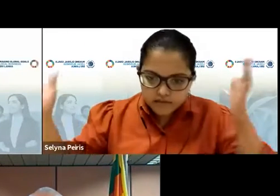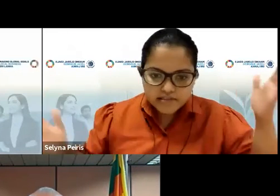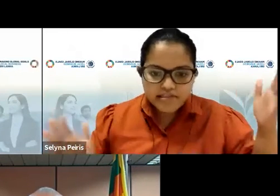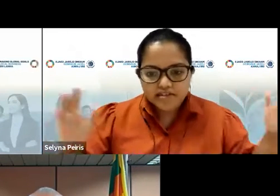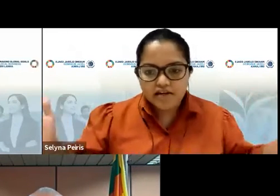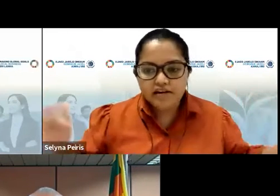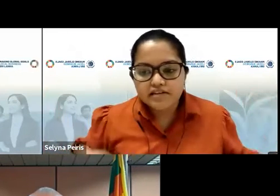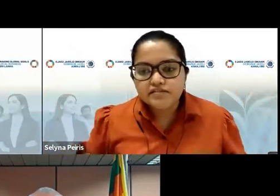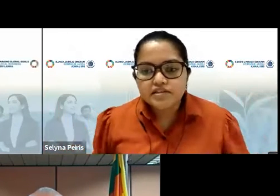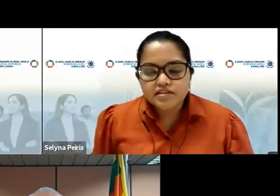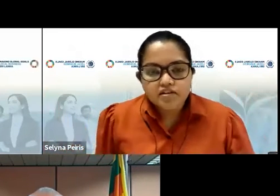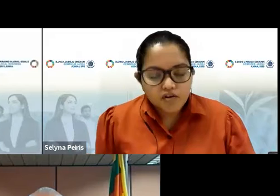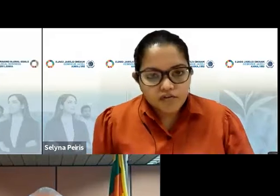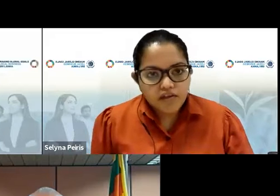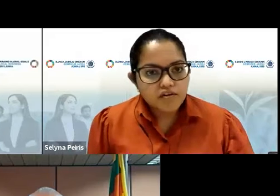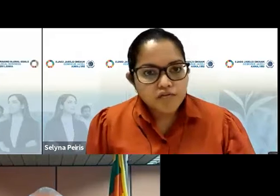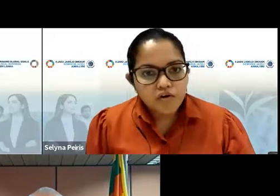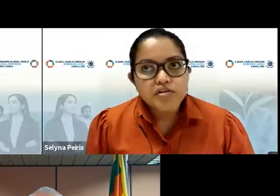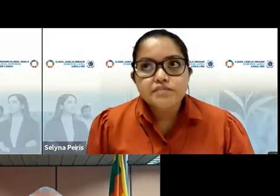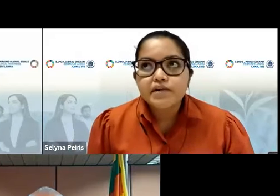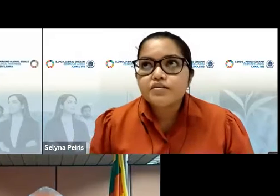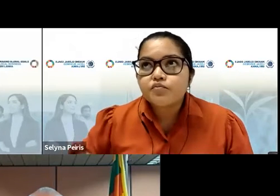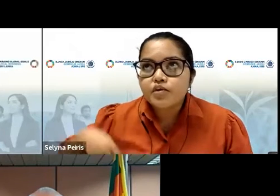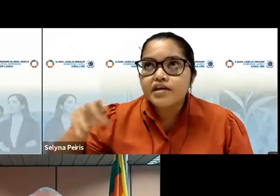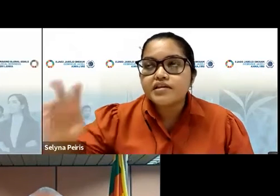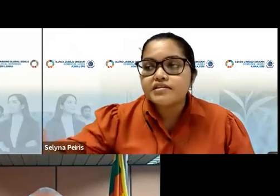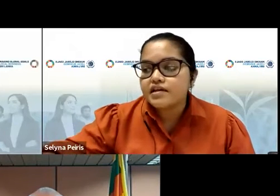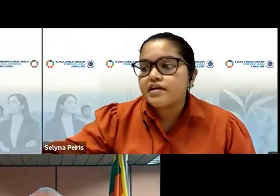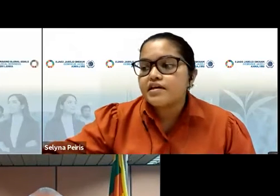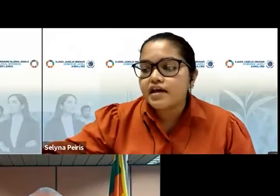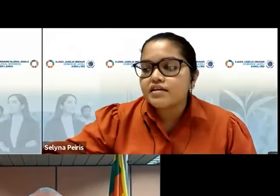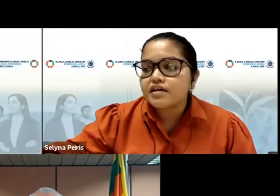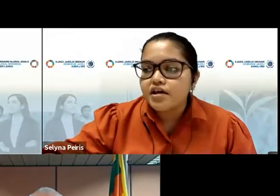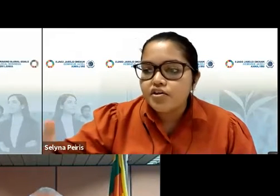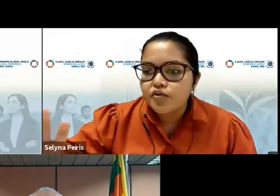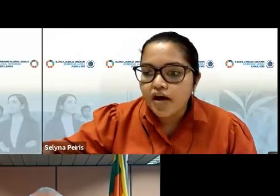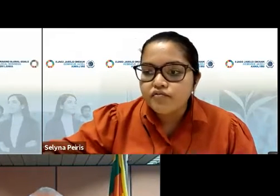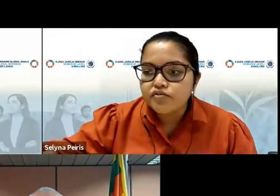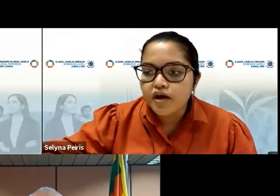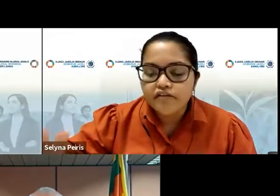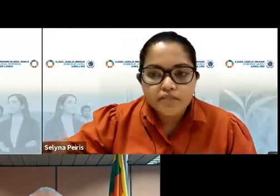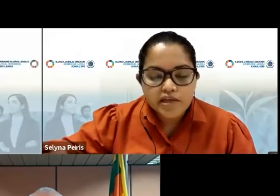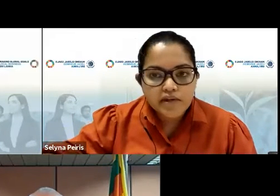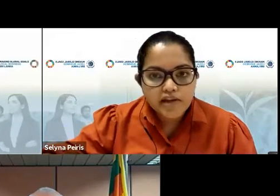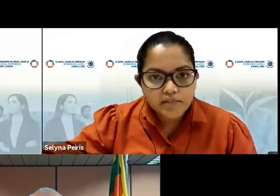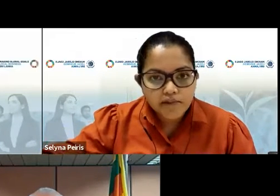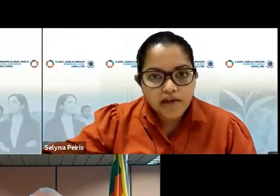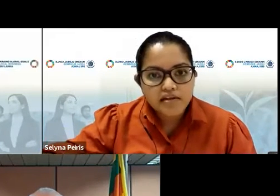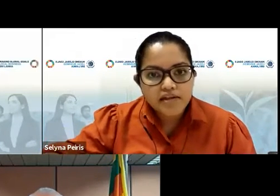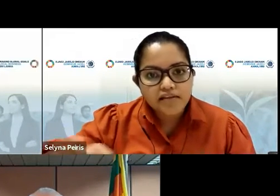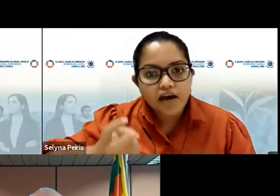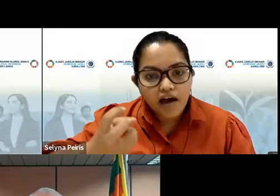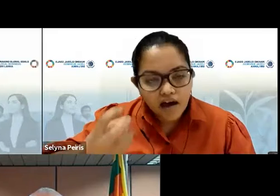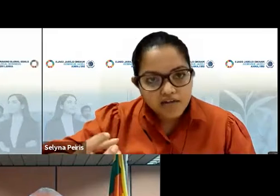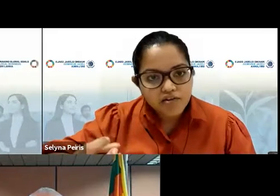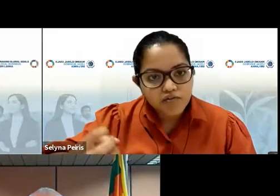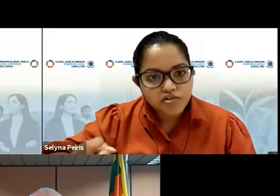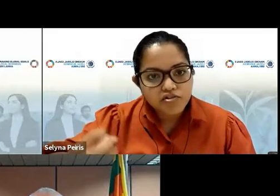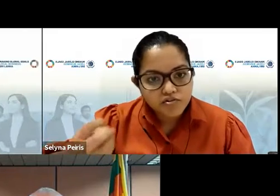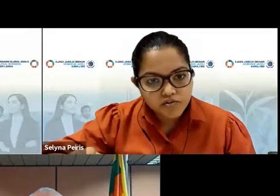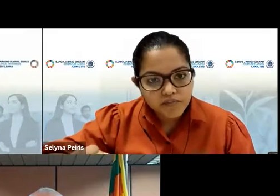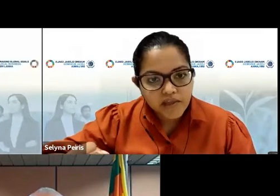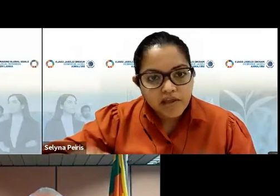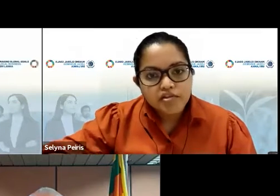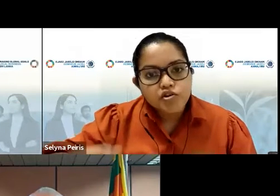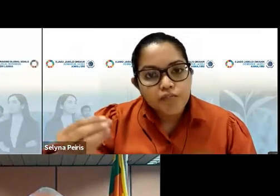among CSR activities and all of that, of course, but we say that you have to have people and planet at the heart of